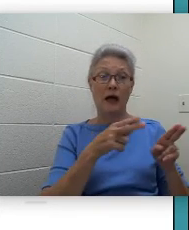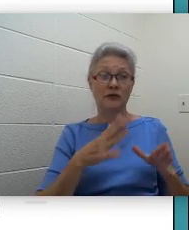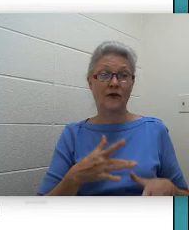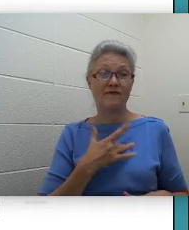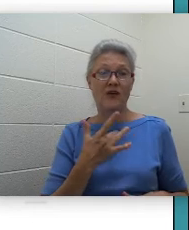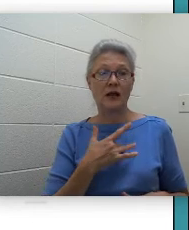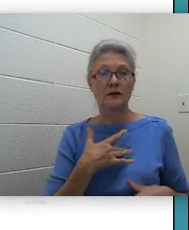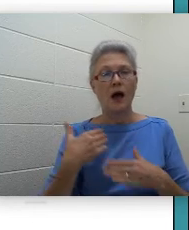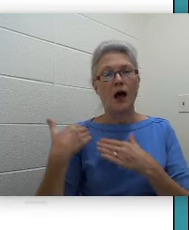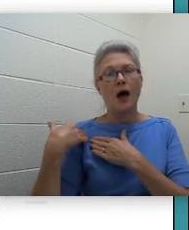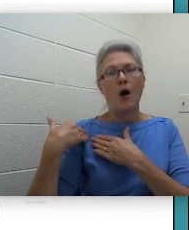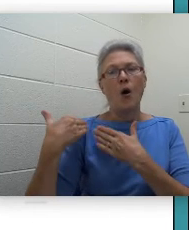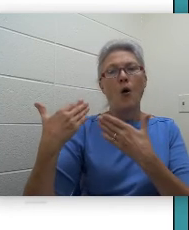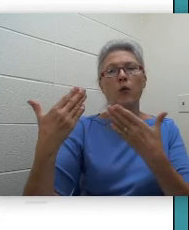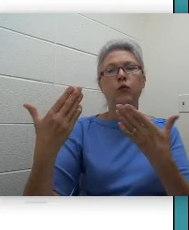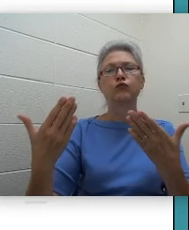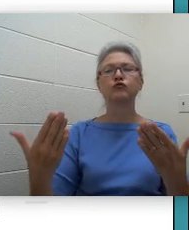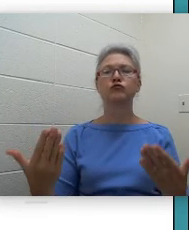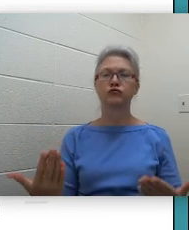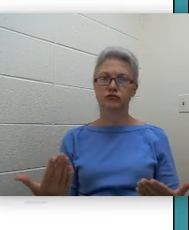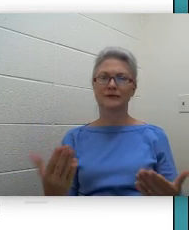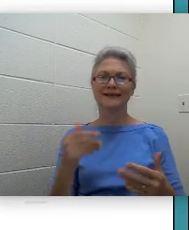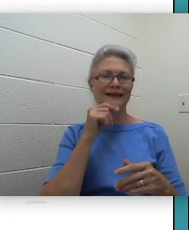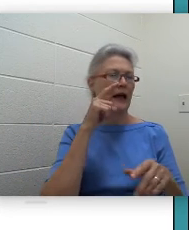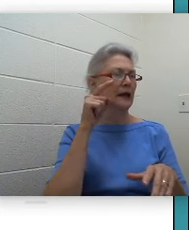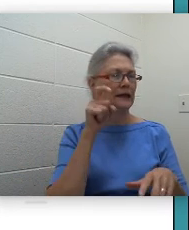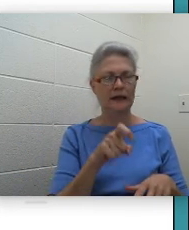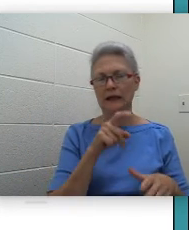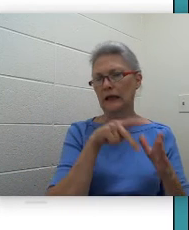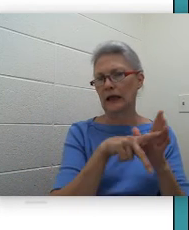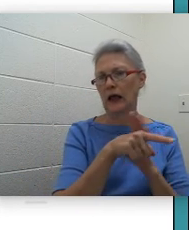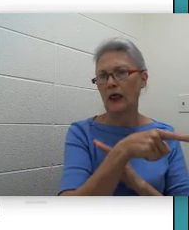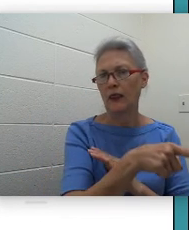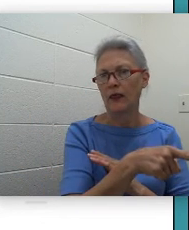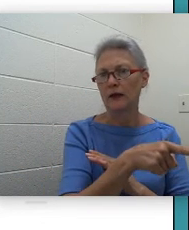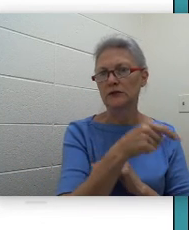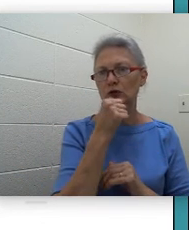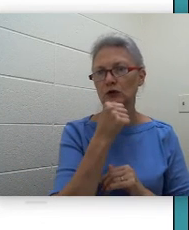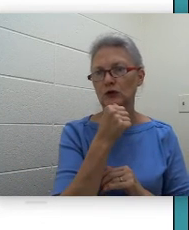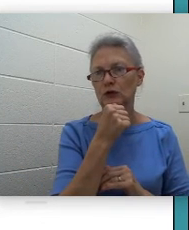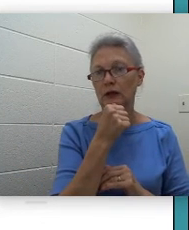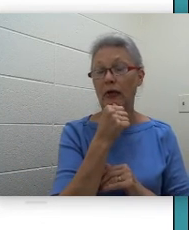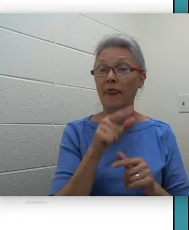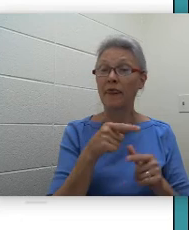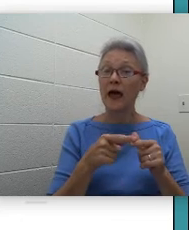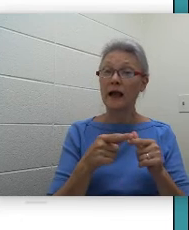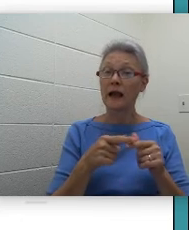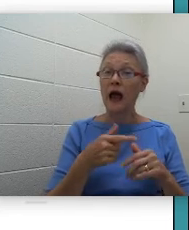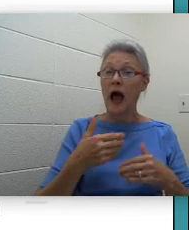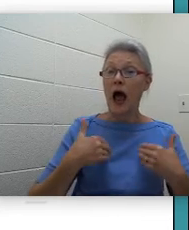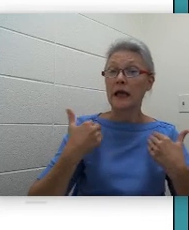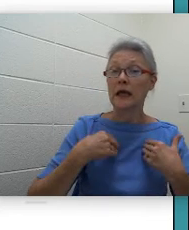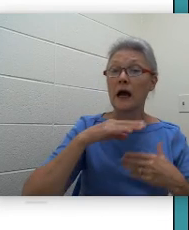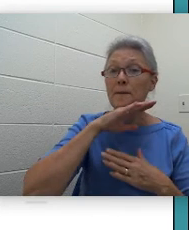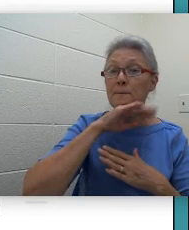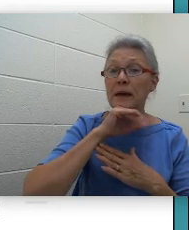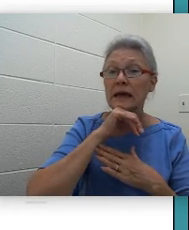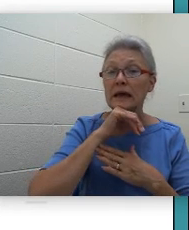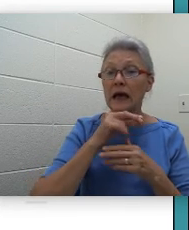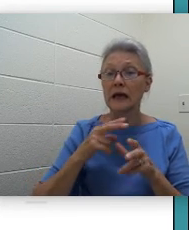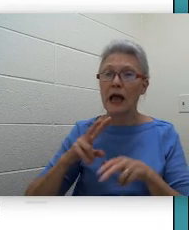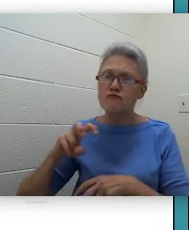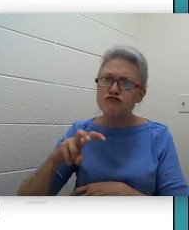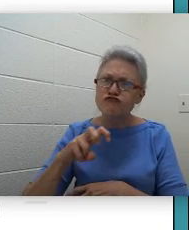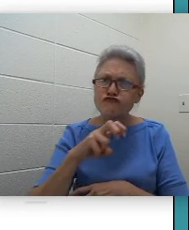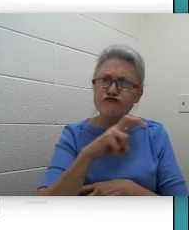heart, for he would not have to kill her. Just then, a young boar came running by. The huntsman